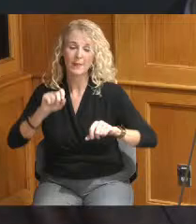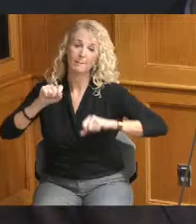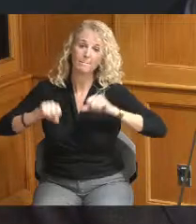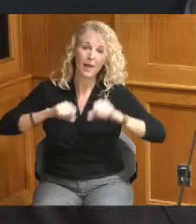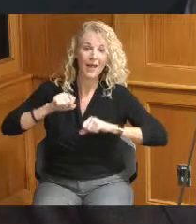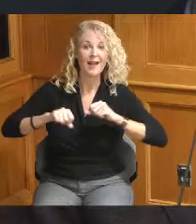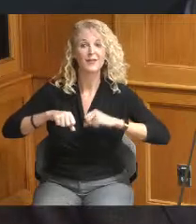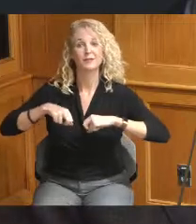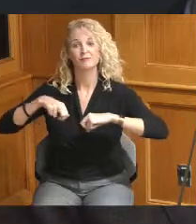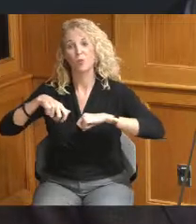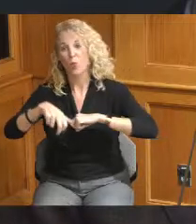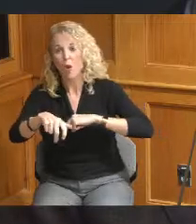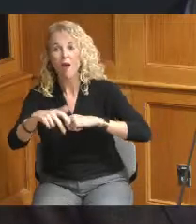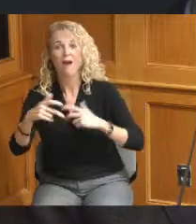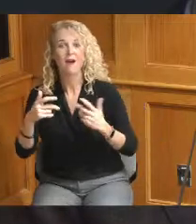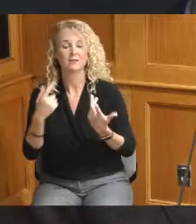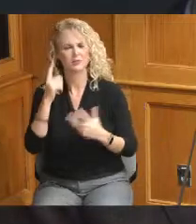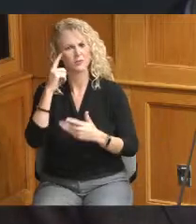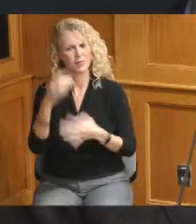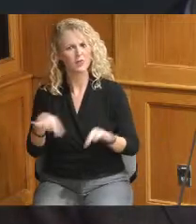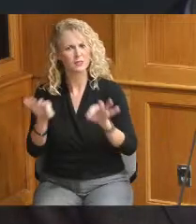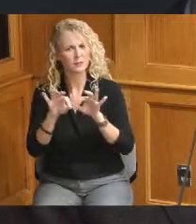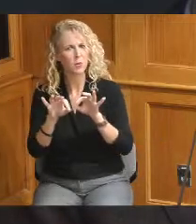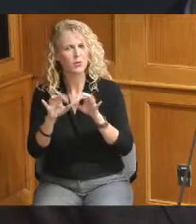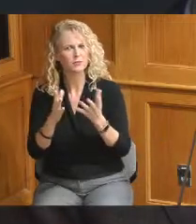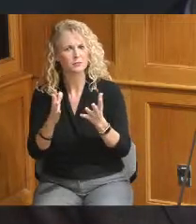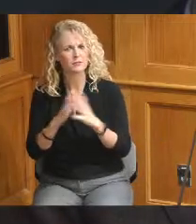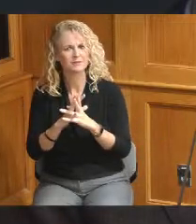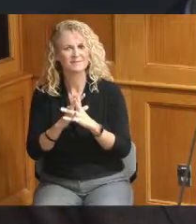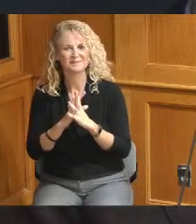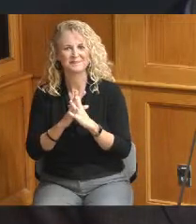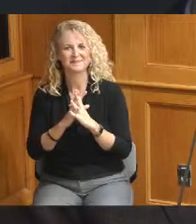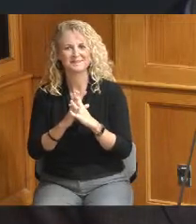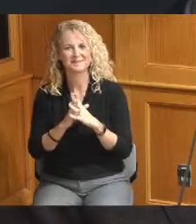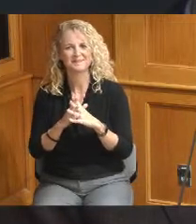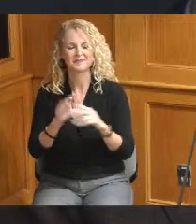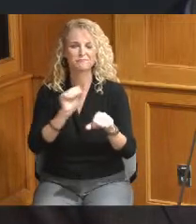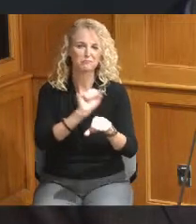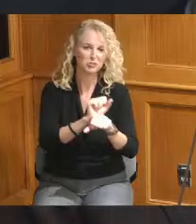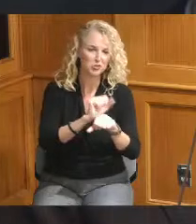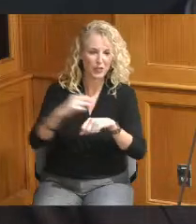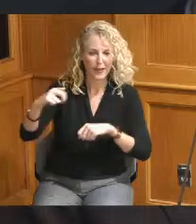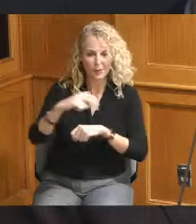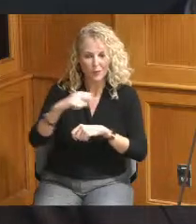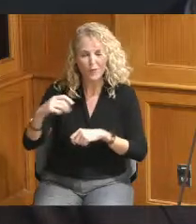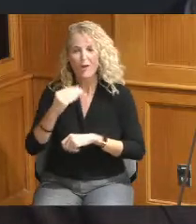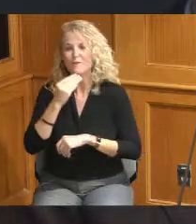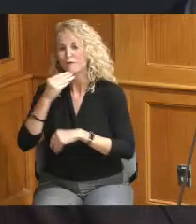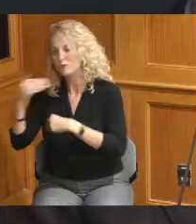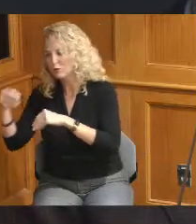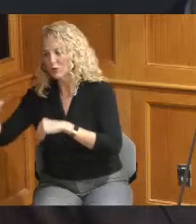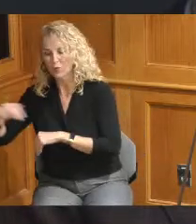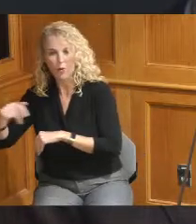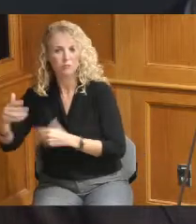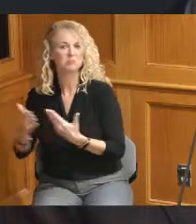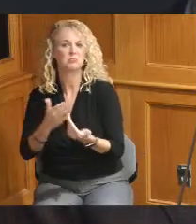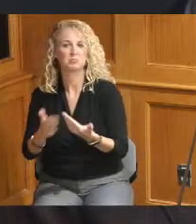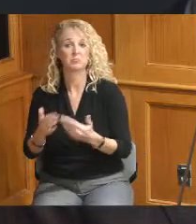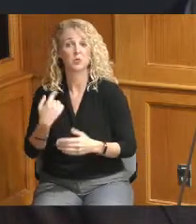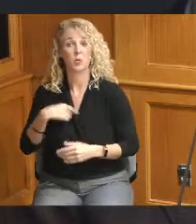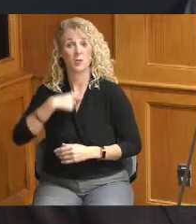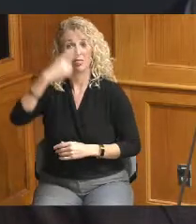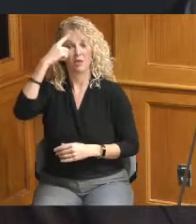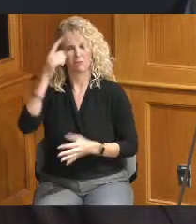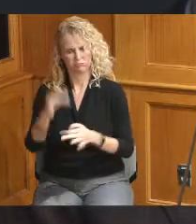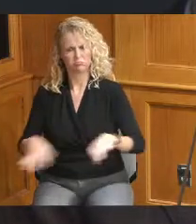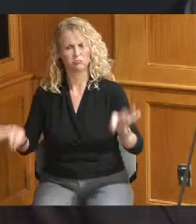for bikes, but for pedestrian walkways to get to and from jobs or from the grocery store or whatever. And so this investment